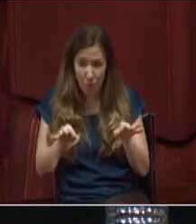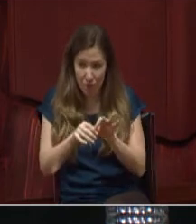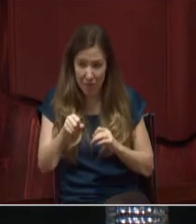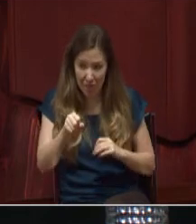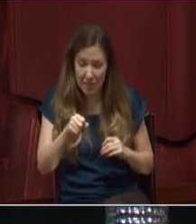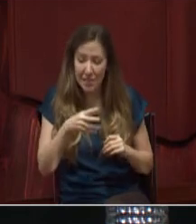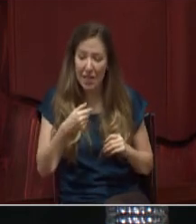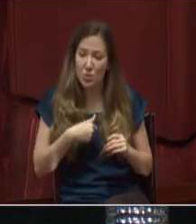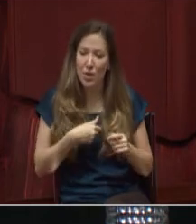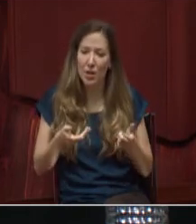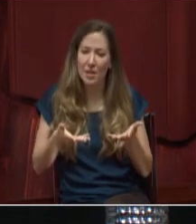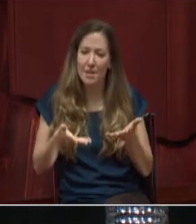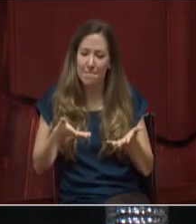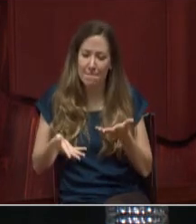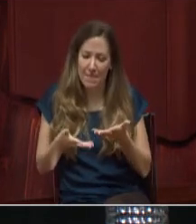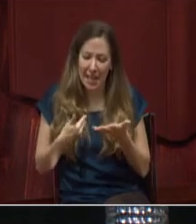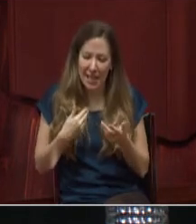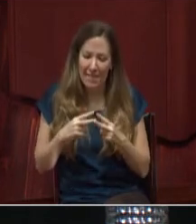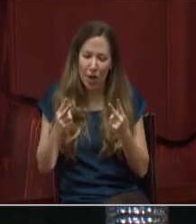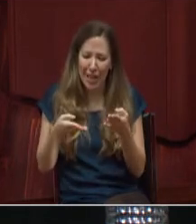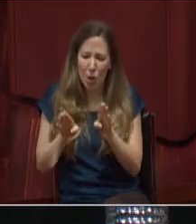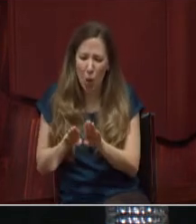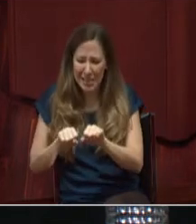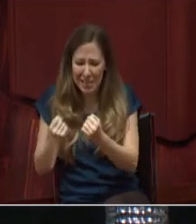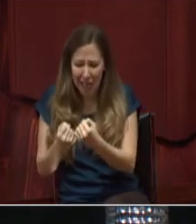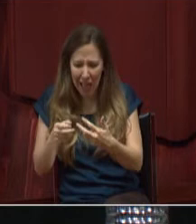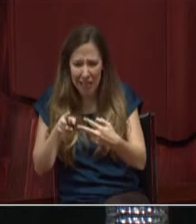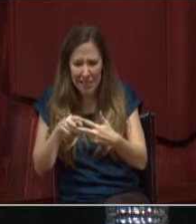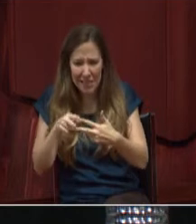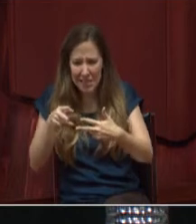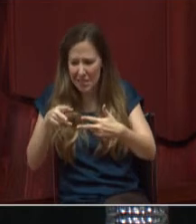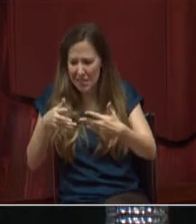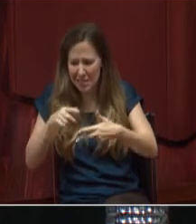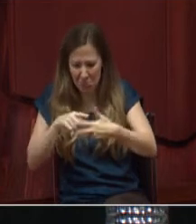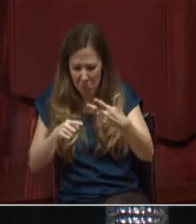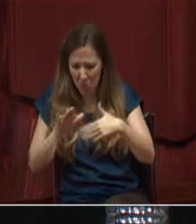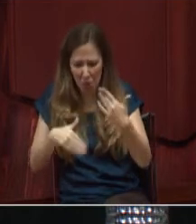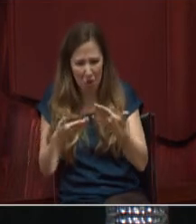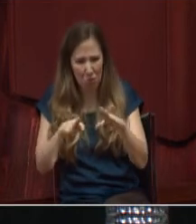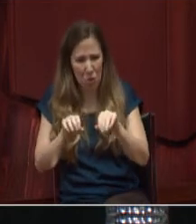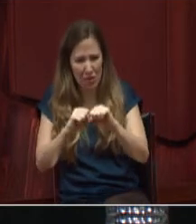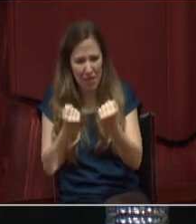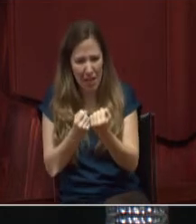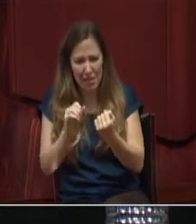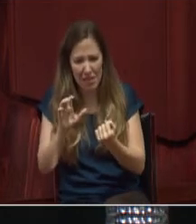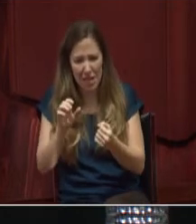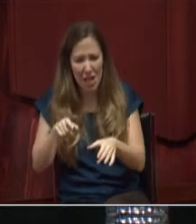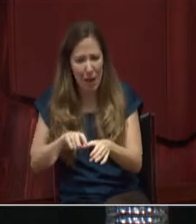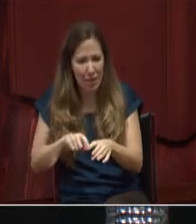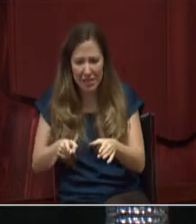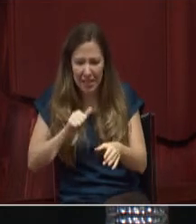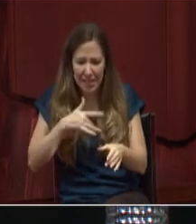with a very closed societies, communist dictators in effect, who didn't have to worry about public opinion